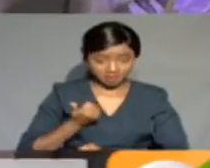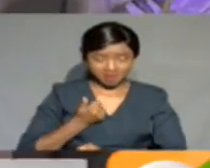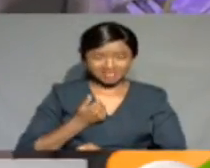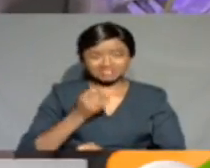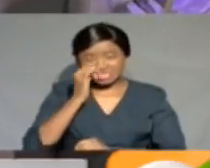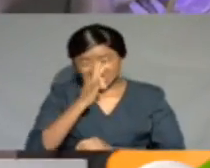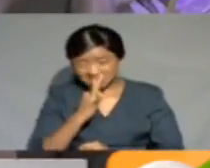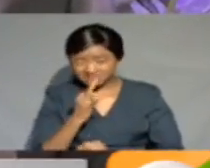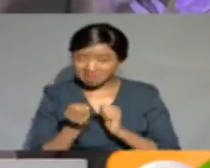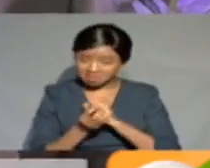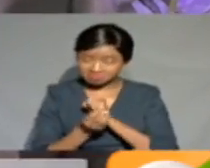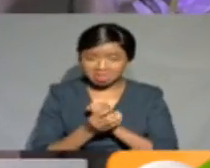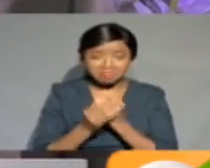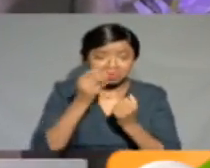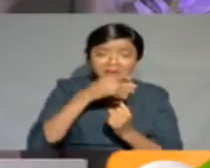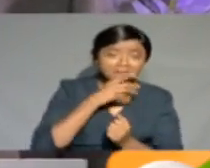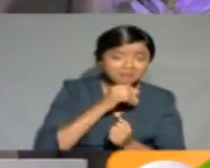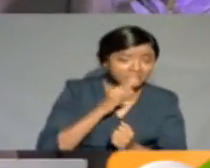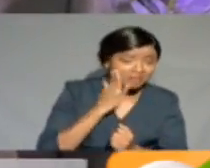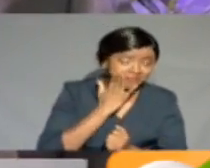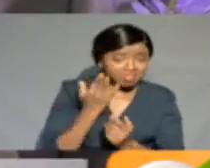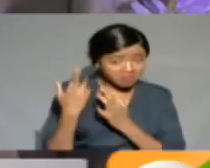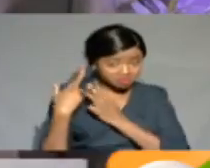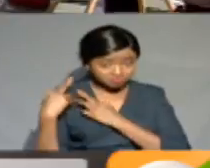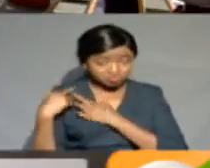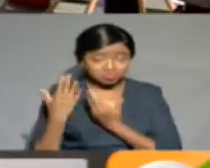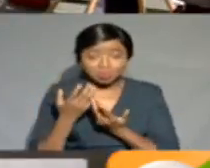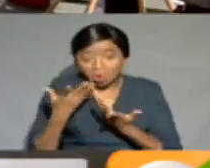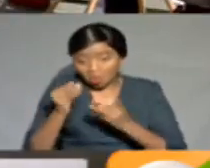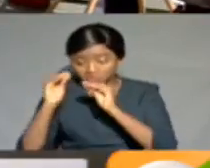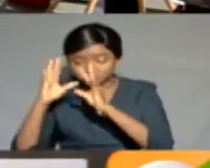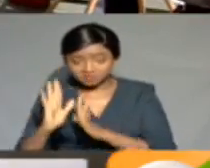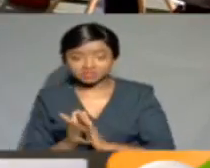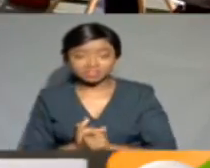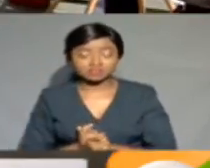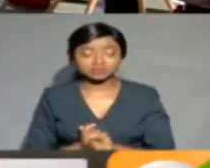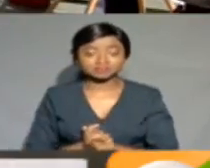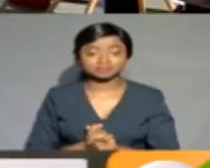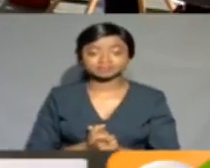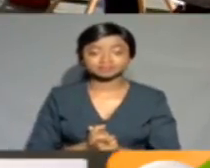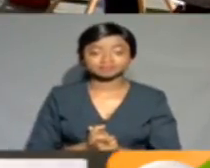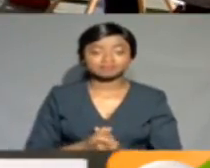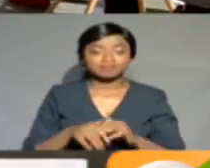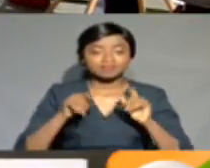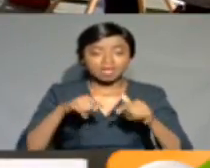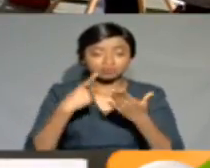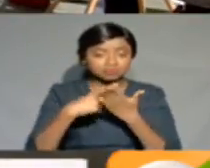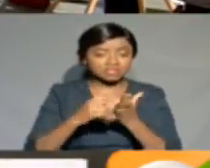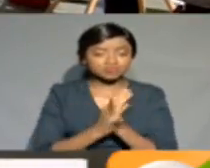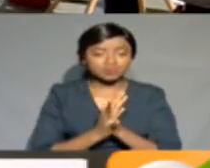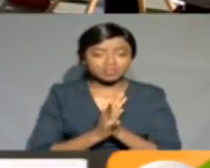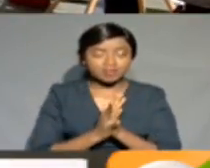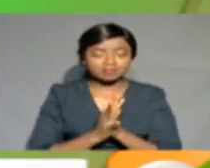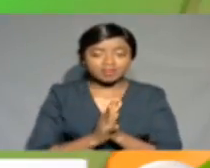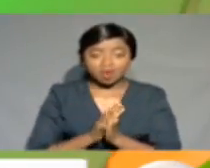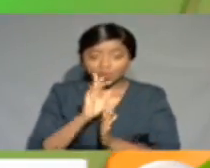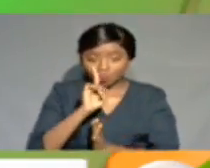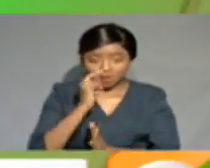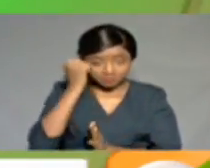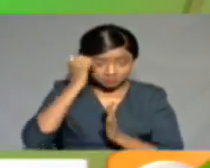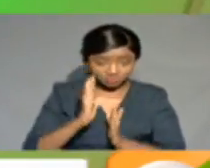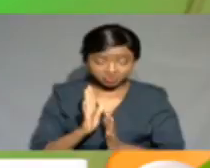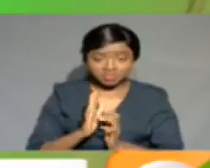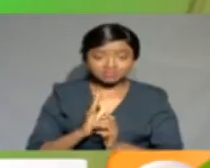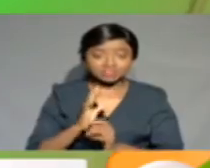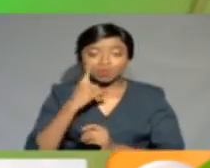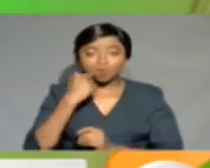and the students. But I want to start in a different form today, and I'll speak to Meshack Mwaura. He's the former head of school at the Nairobi